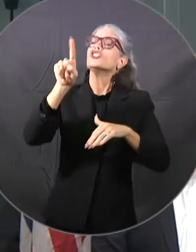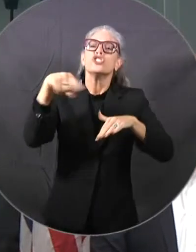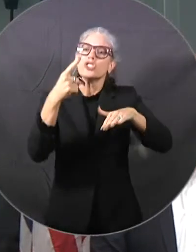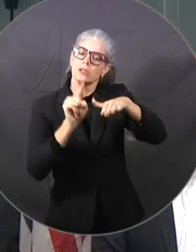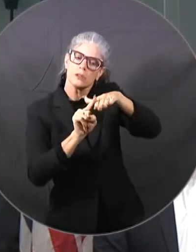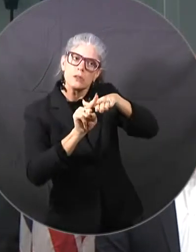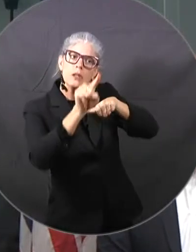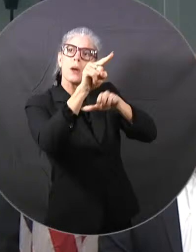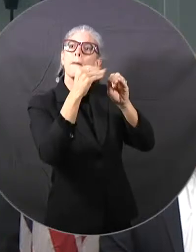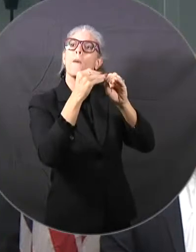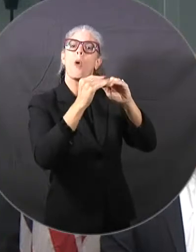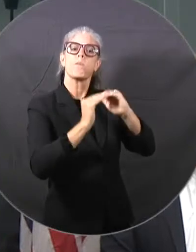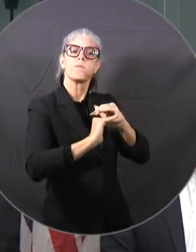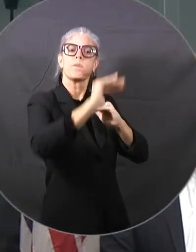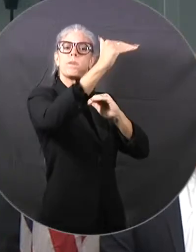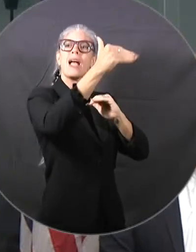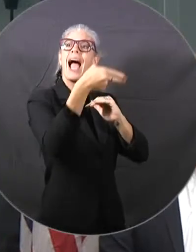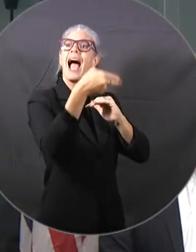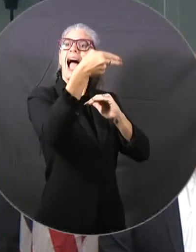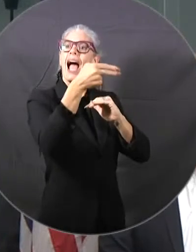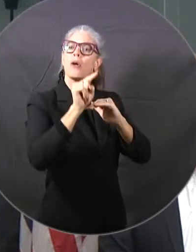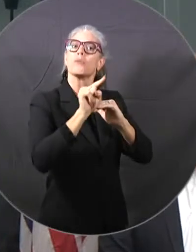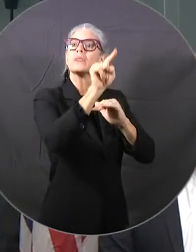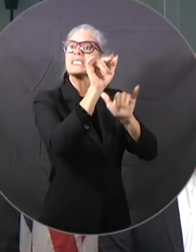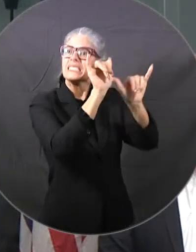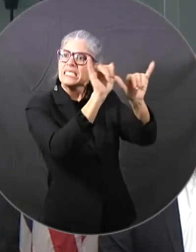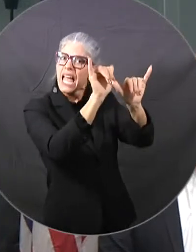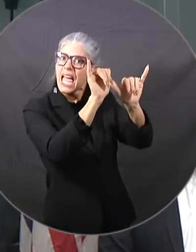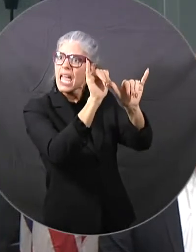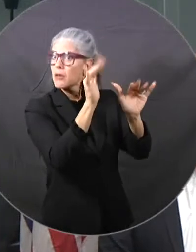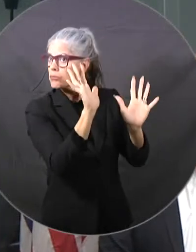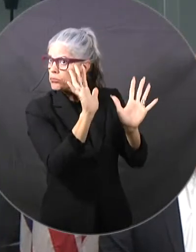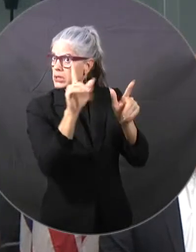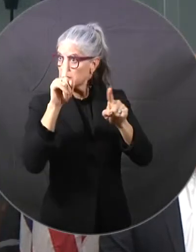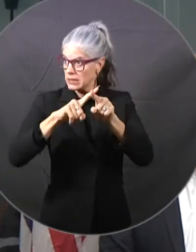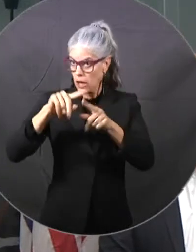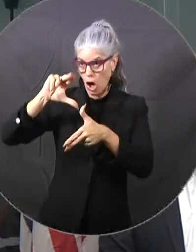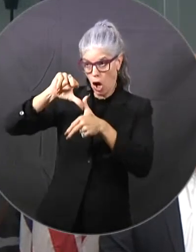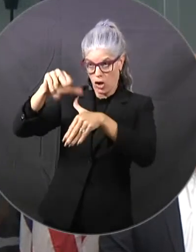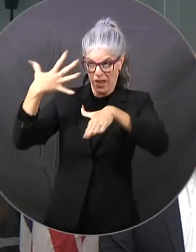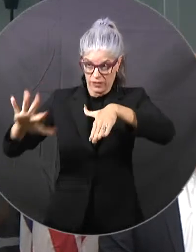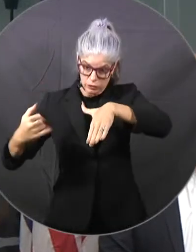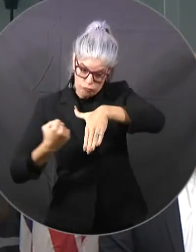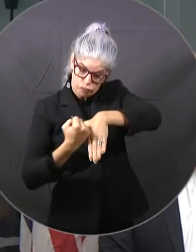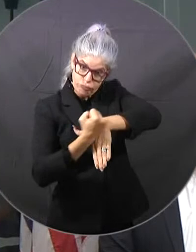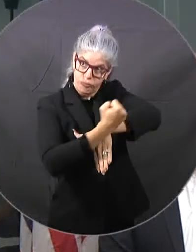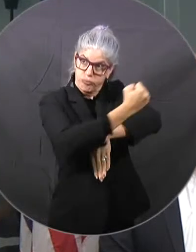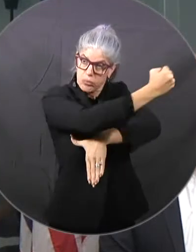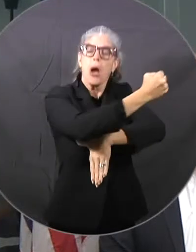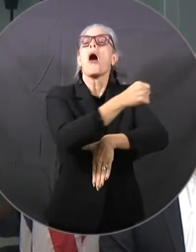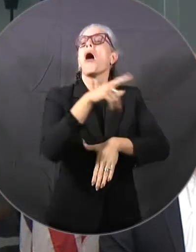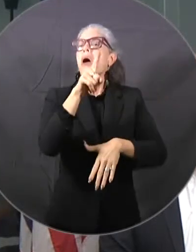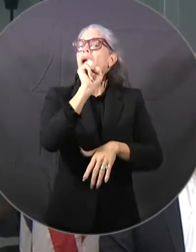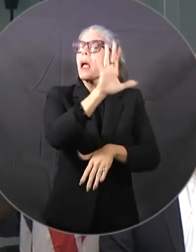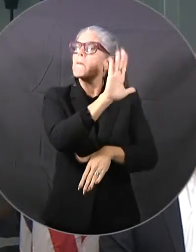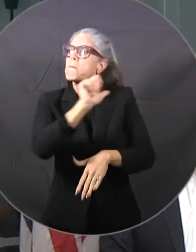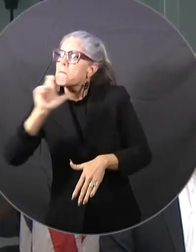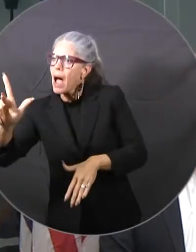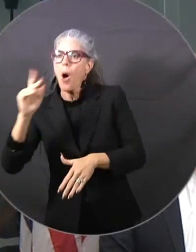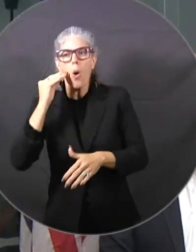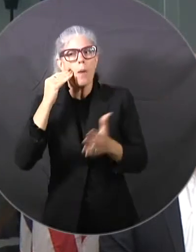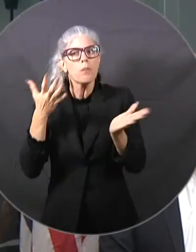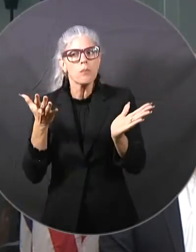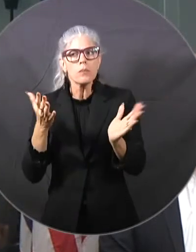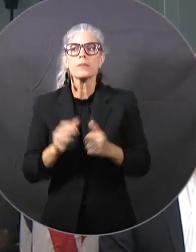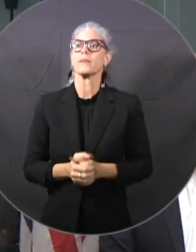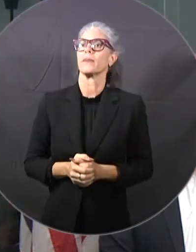your home once the storm passes and all is clear. Shelters, all these places that do this are opening shelters. I think